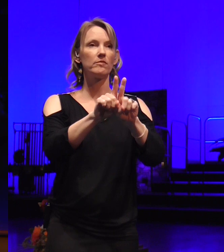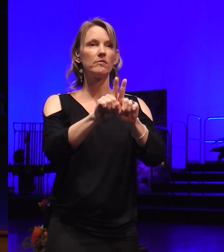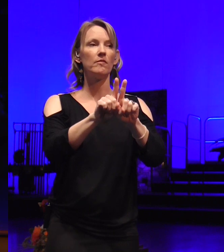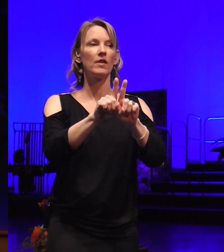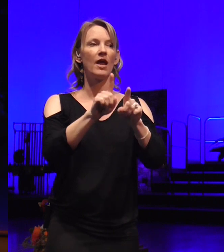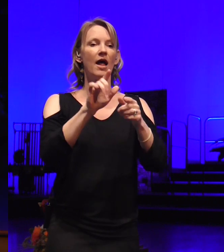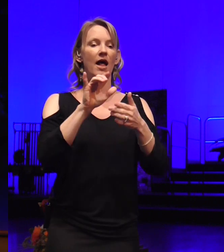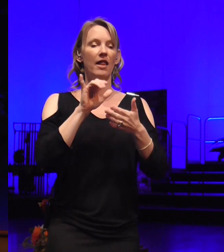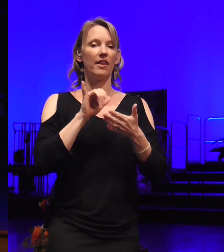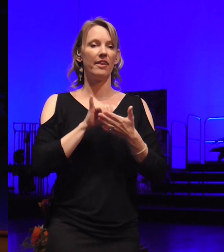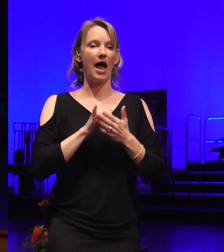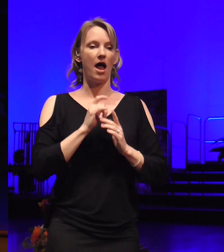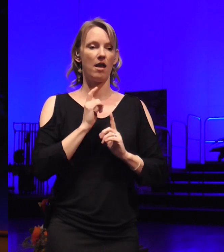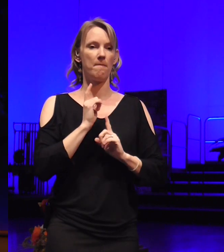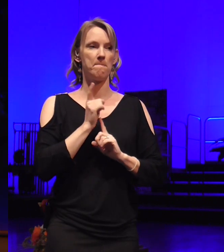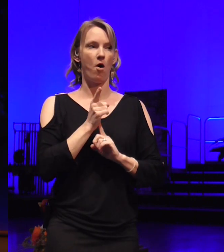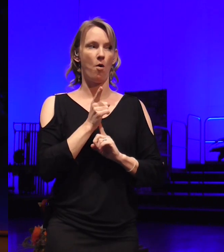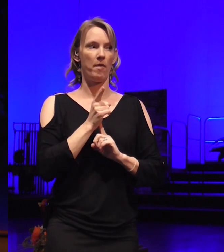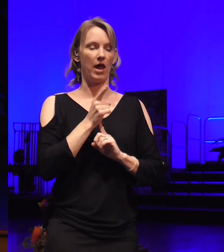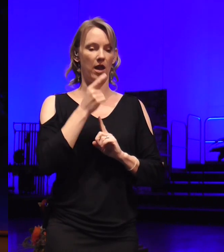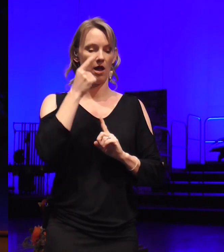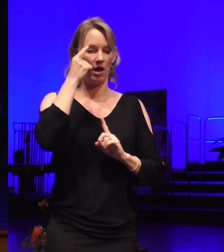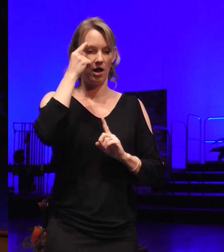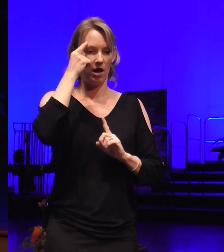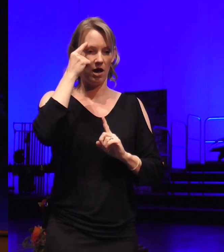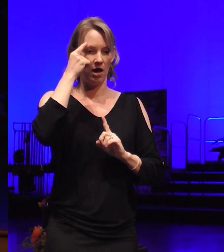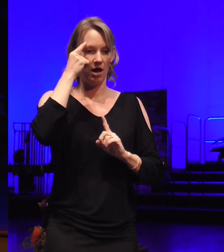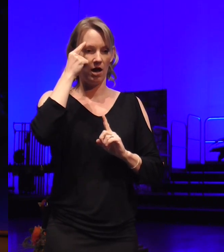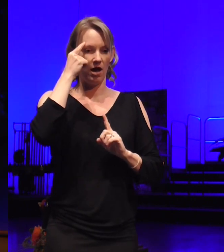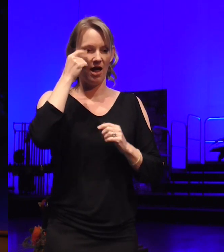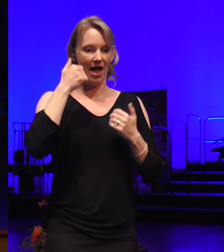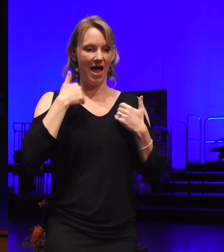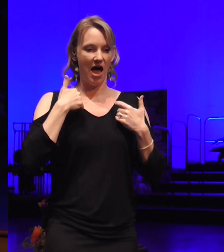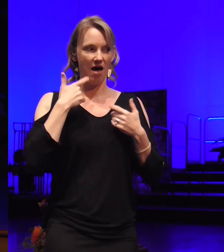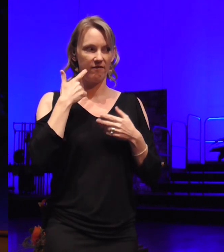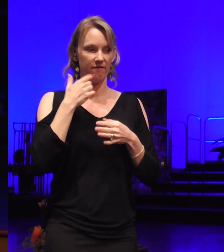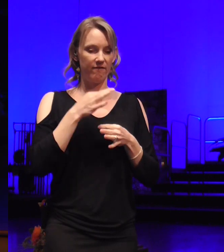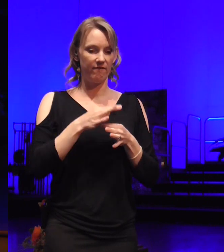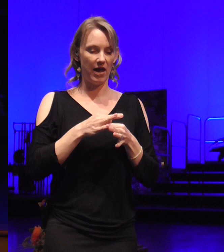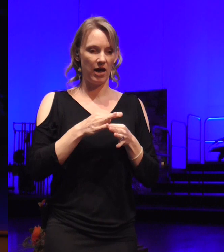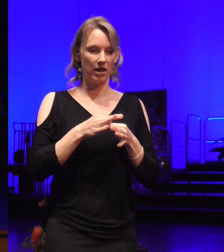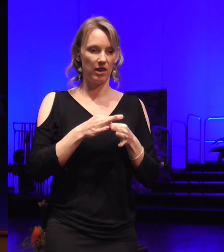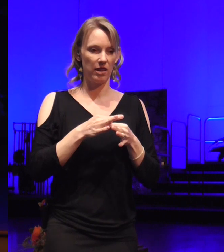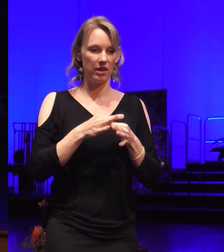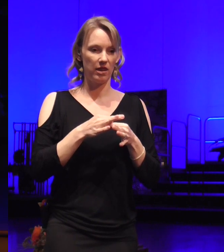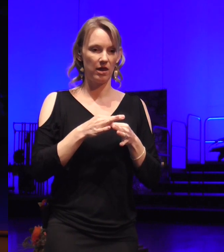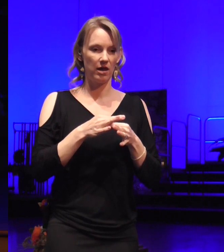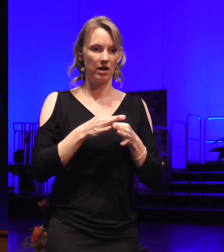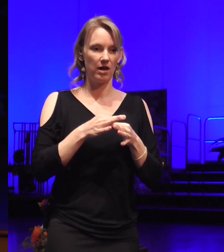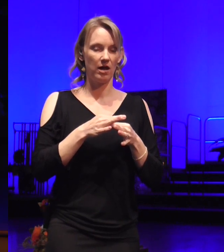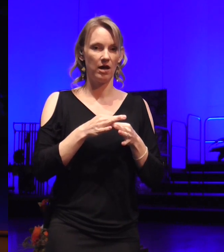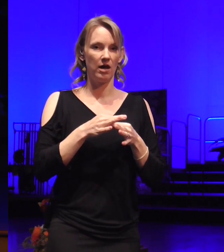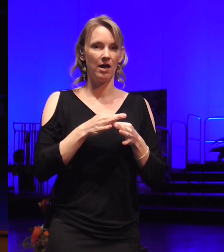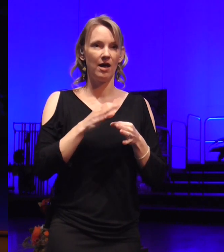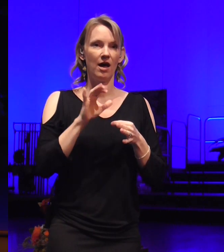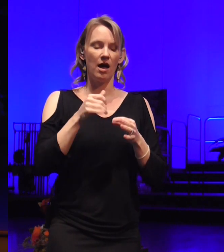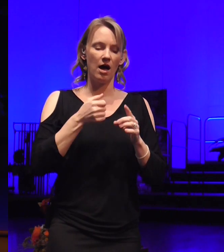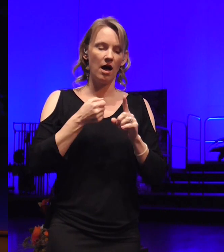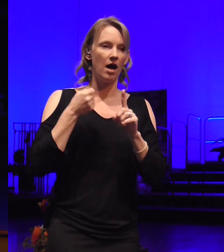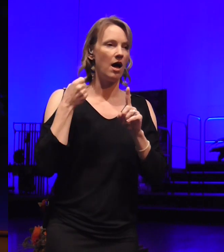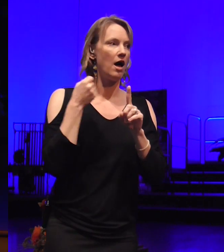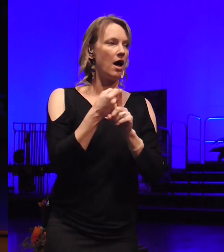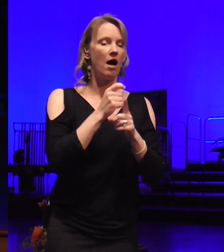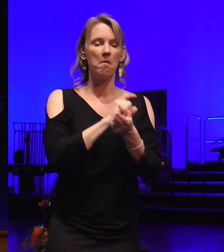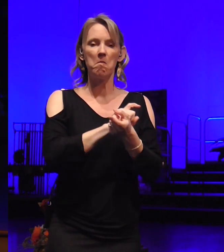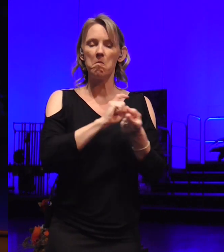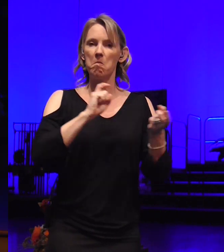And in that moment, I heard inside my mind, have faith. And it was a turning point. It